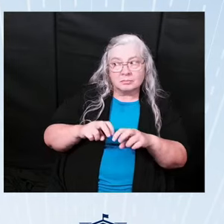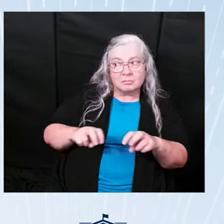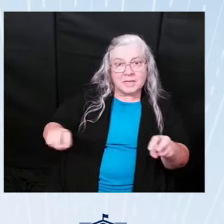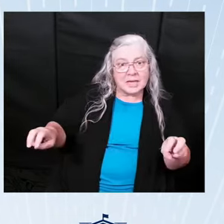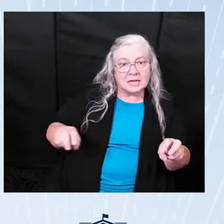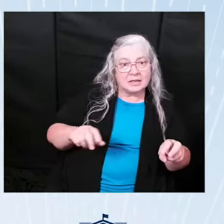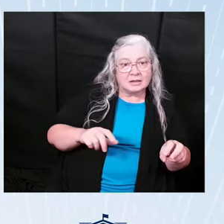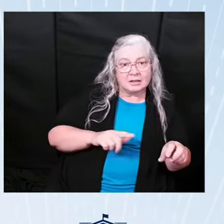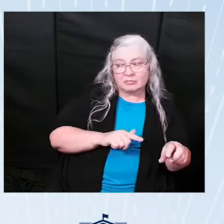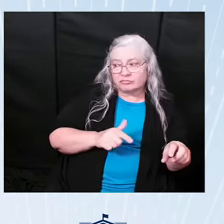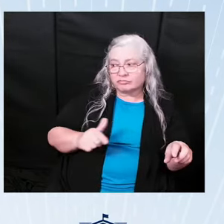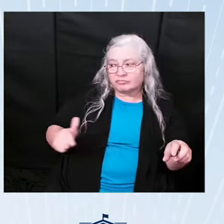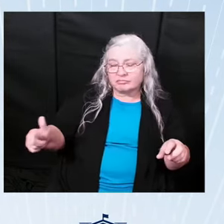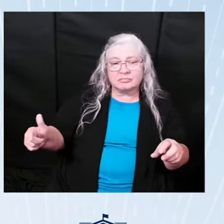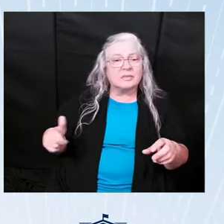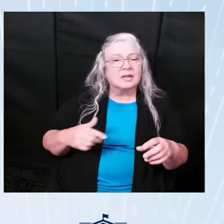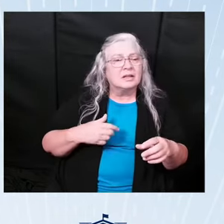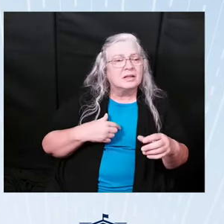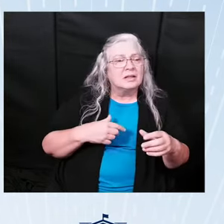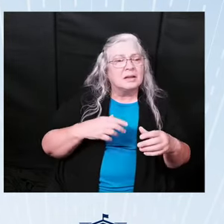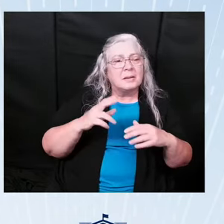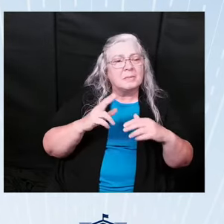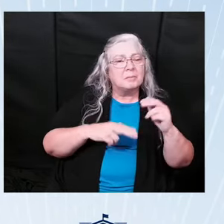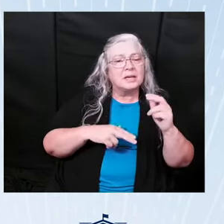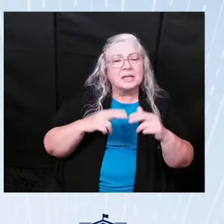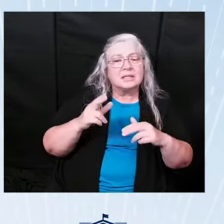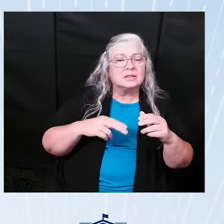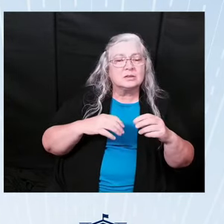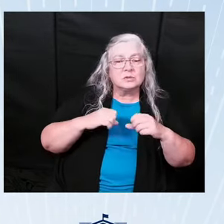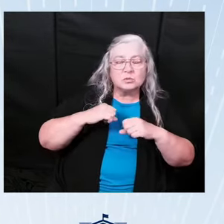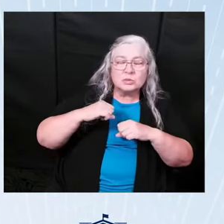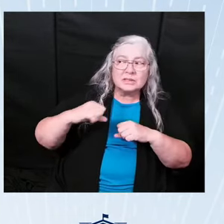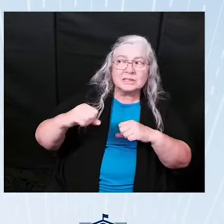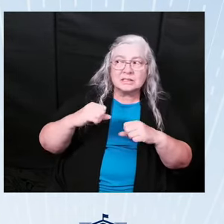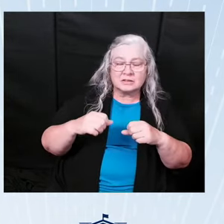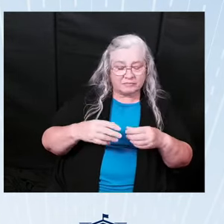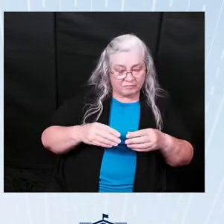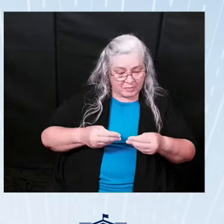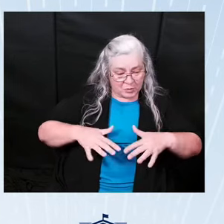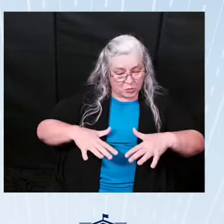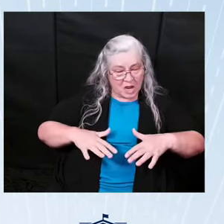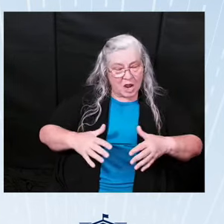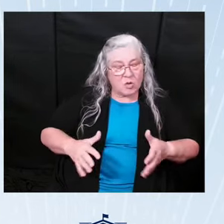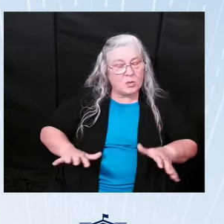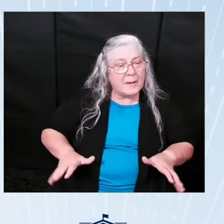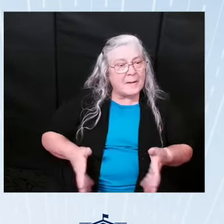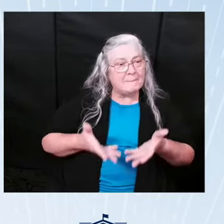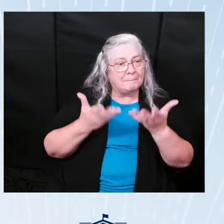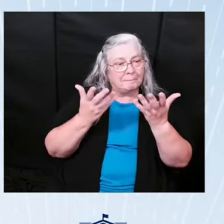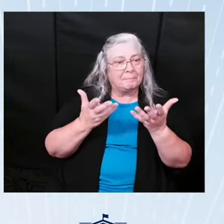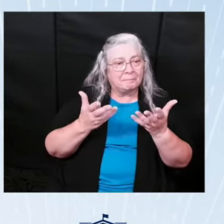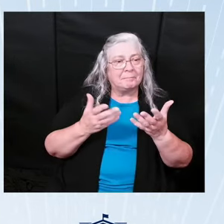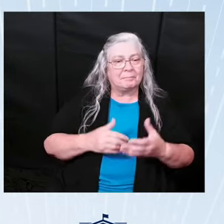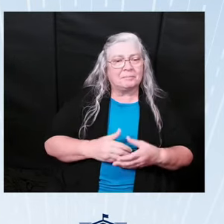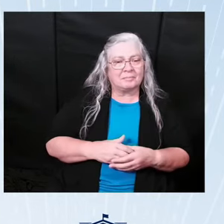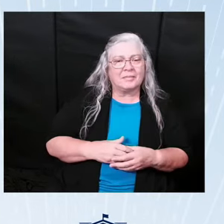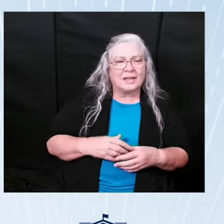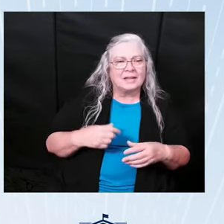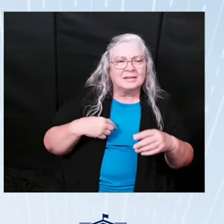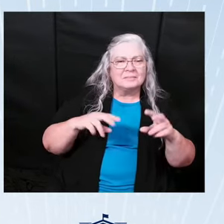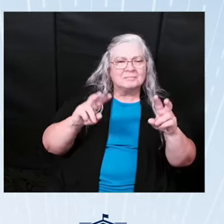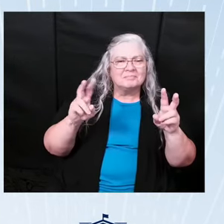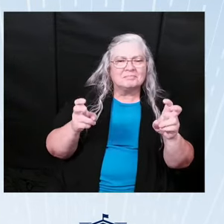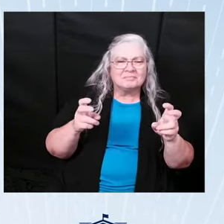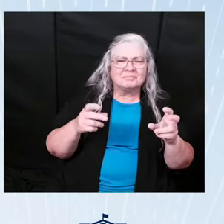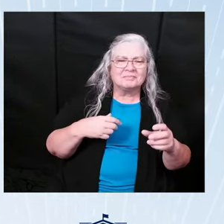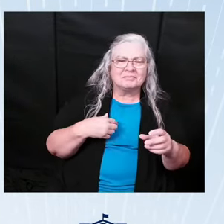Up. And that was not accidentally chosen. I think we recognize where the strength in a lot of these resilience efforts